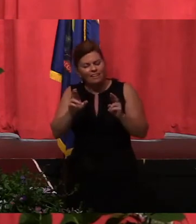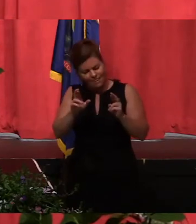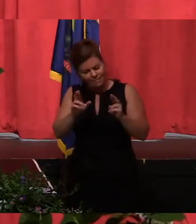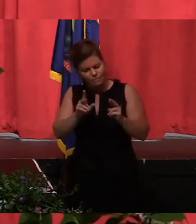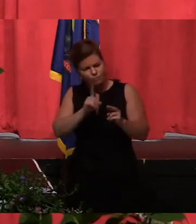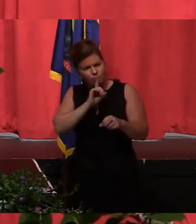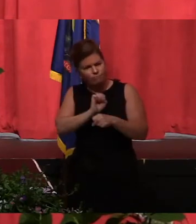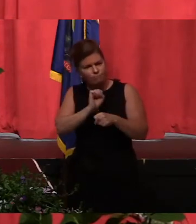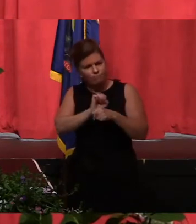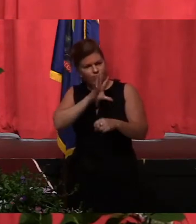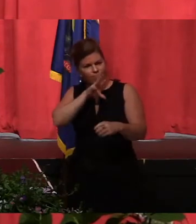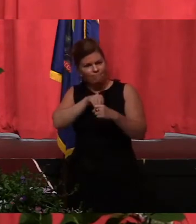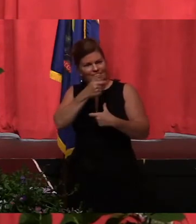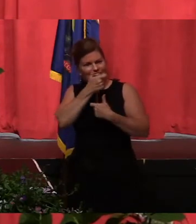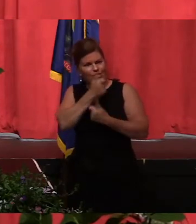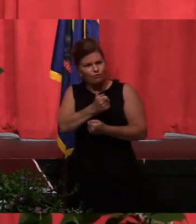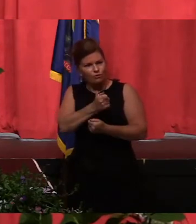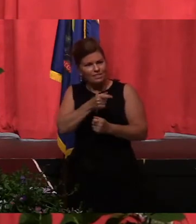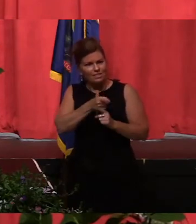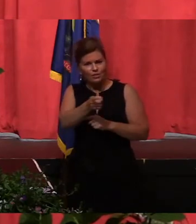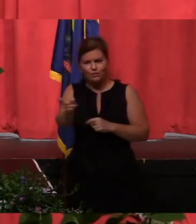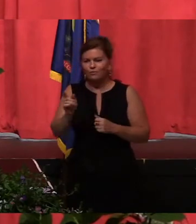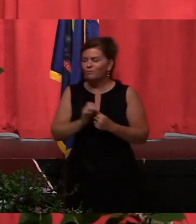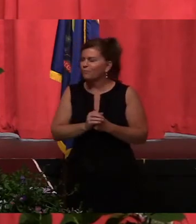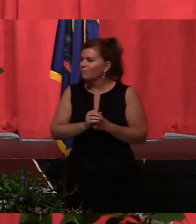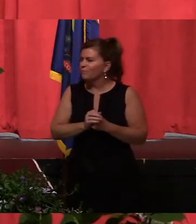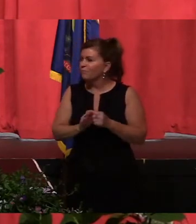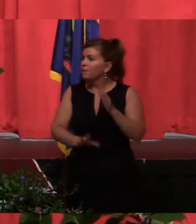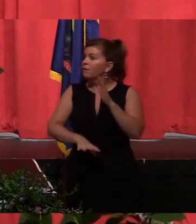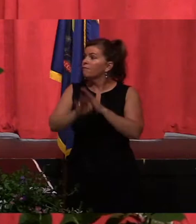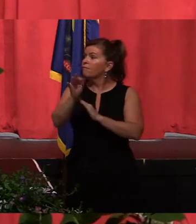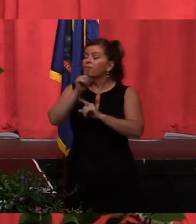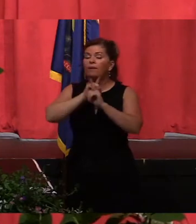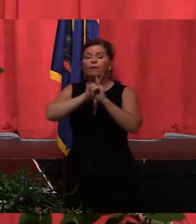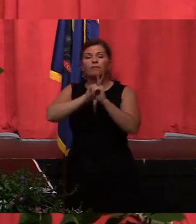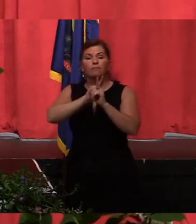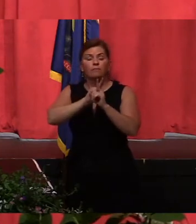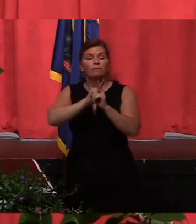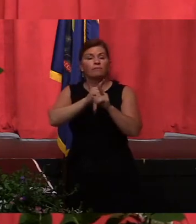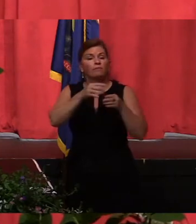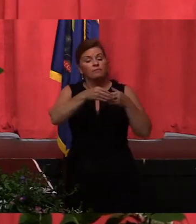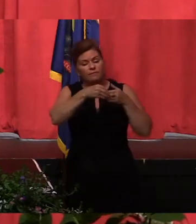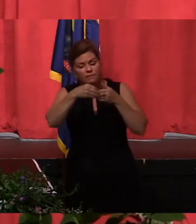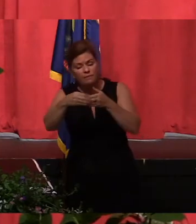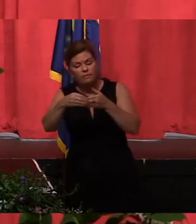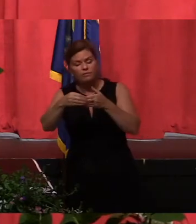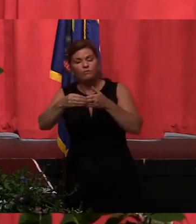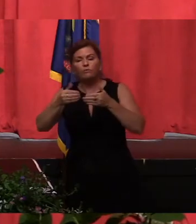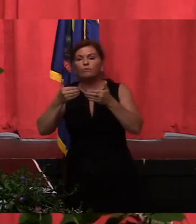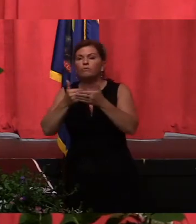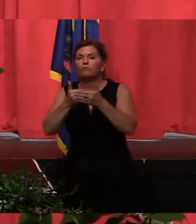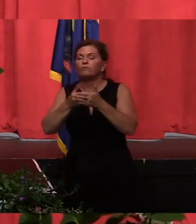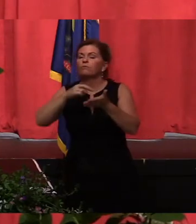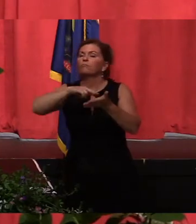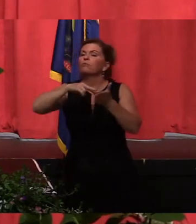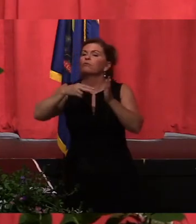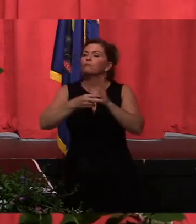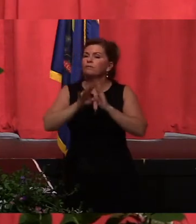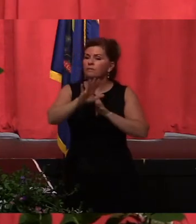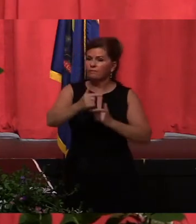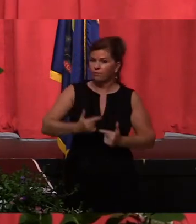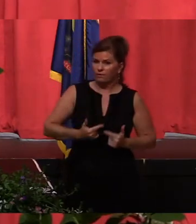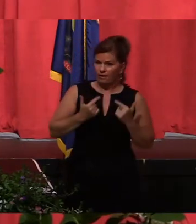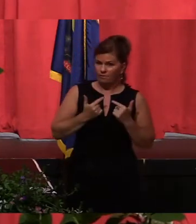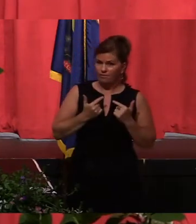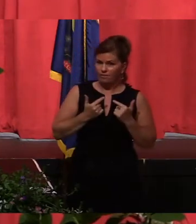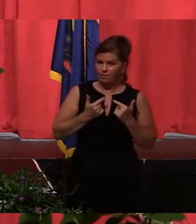you. Find the mentors who can lead you closer to your purpose in life. For me, some of those folks led me